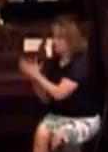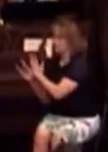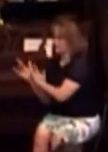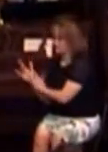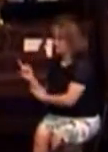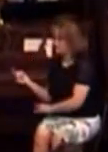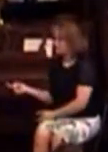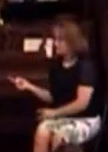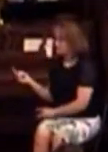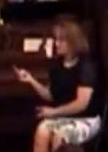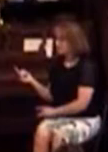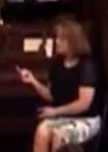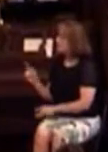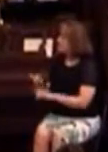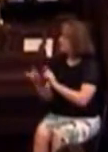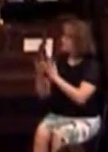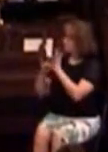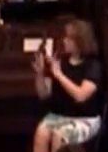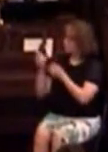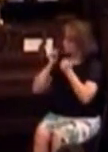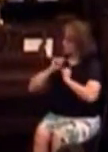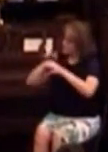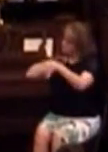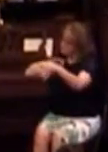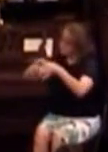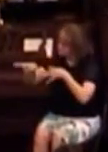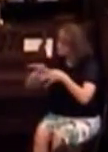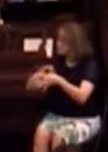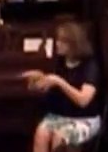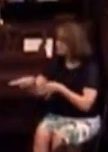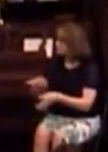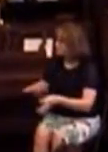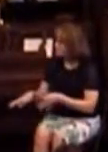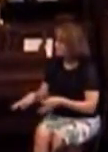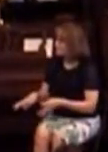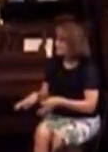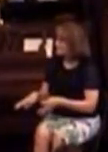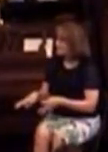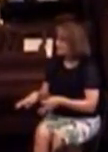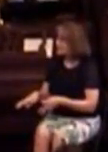to explain to them that this is all prophesied in the scripture.